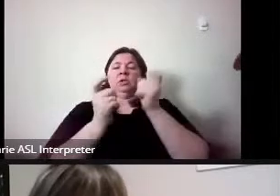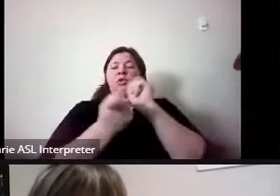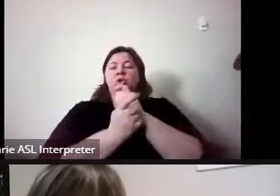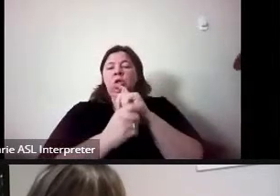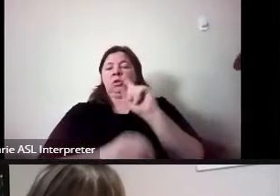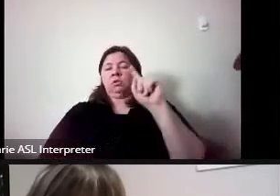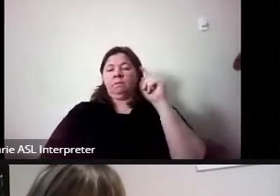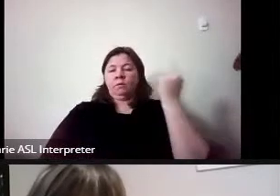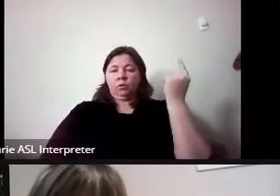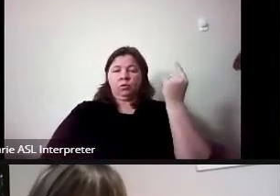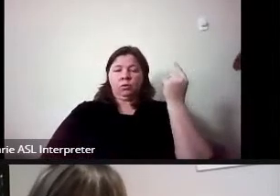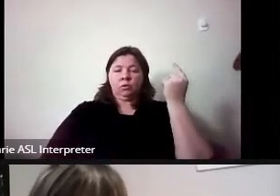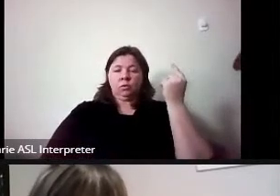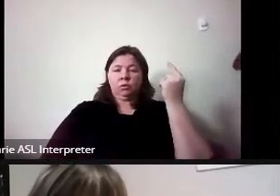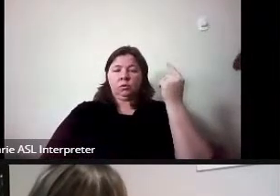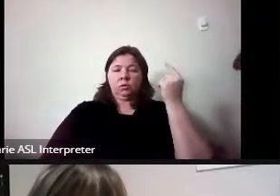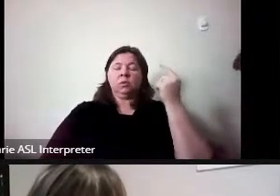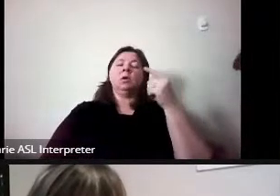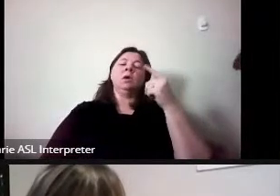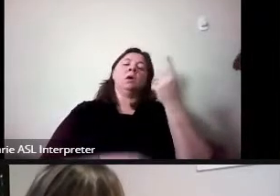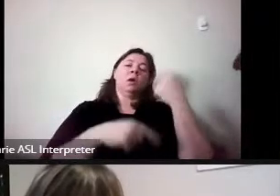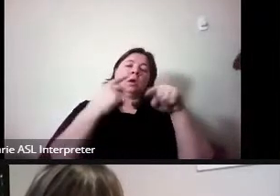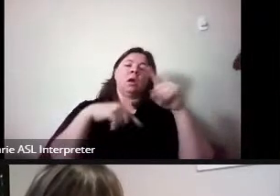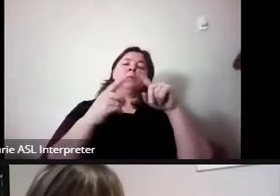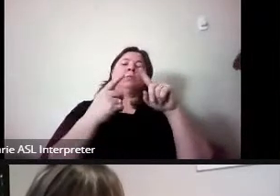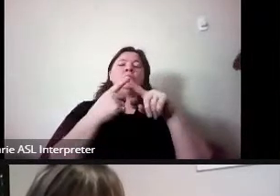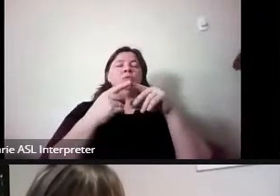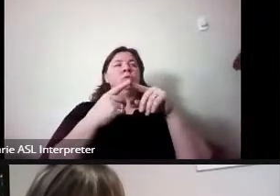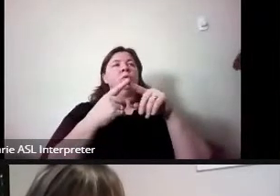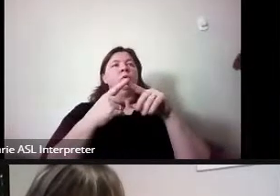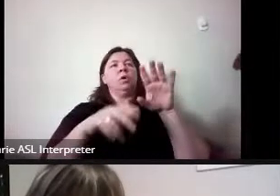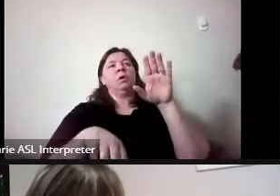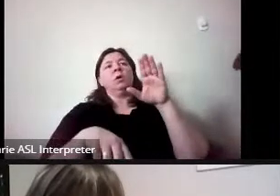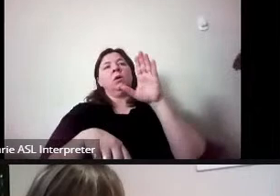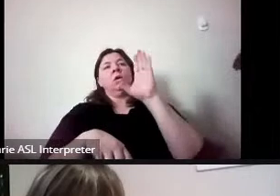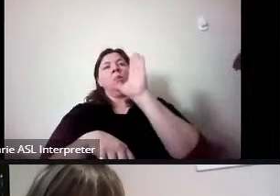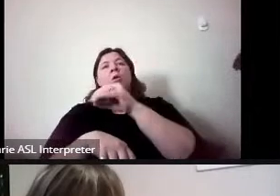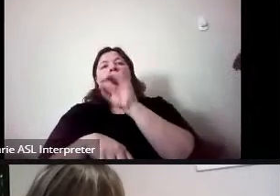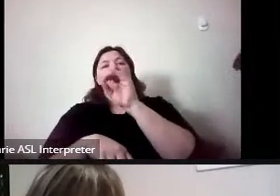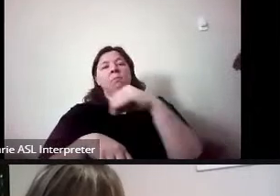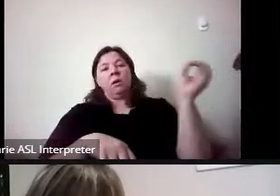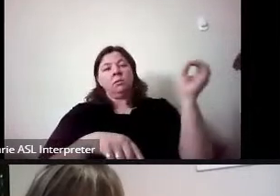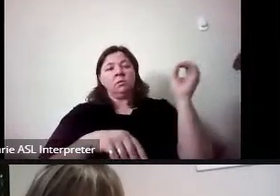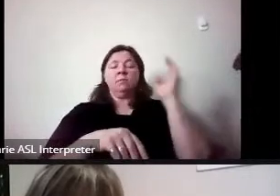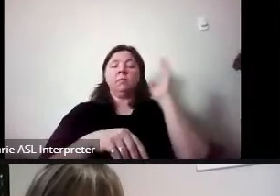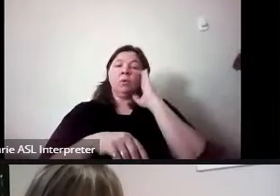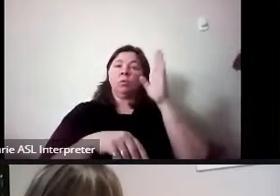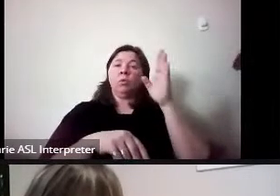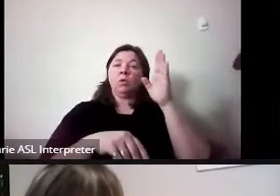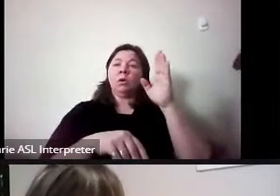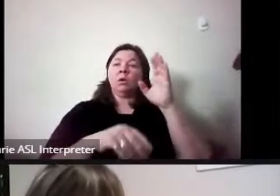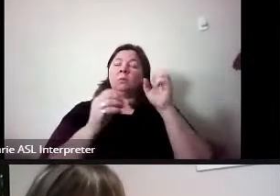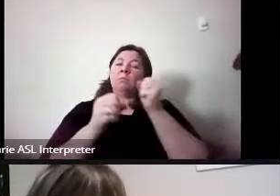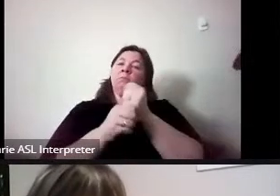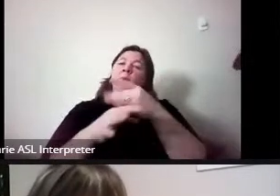then they come to Onpassive. Then they actually multiply so many things. You know, we have did this in India also,